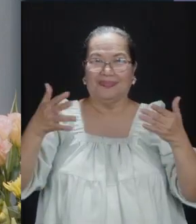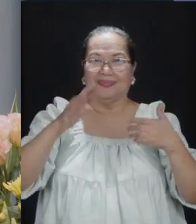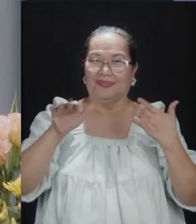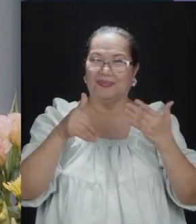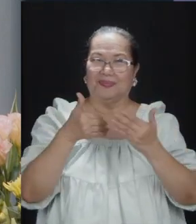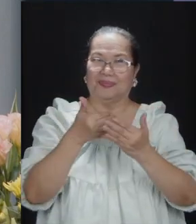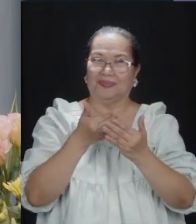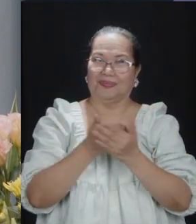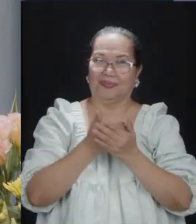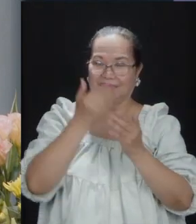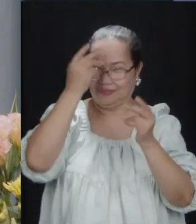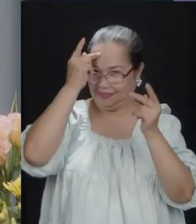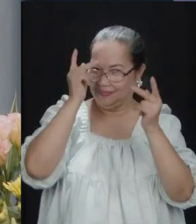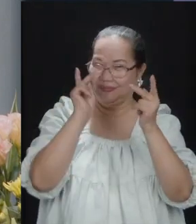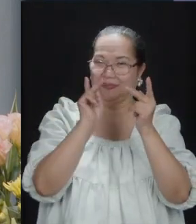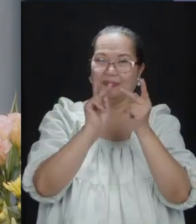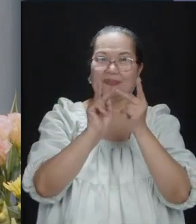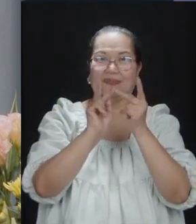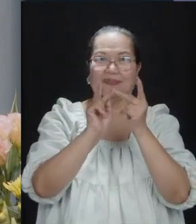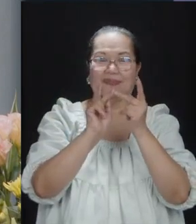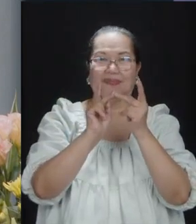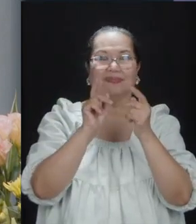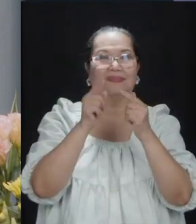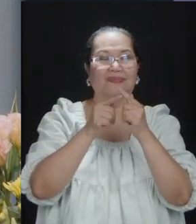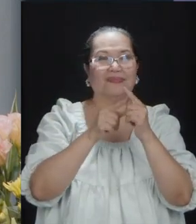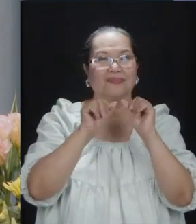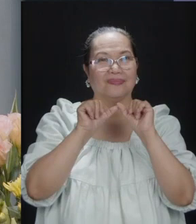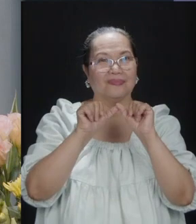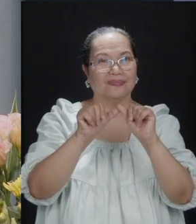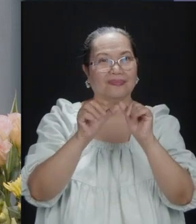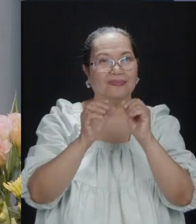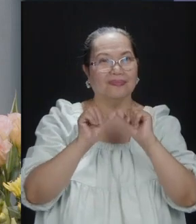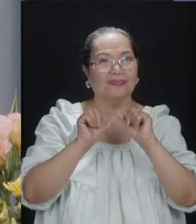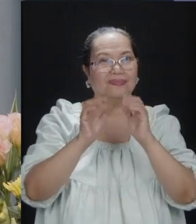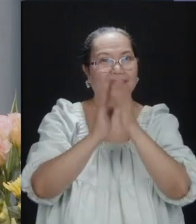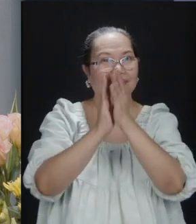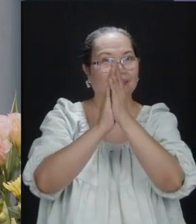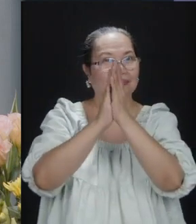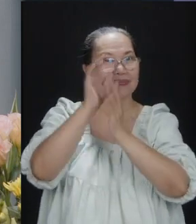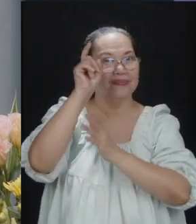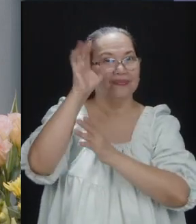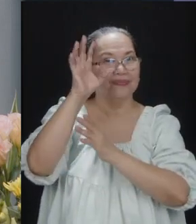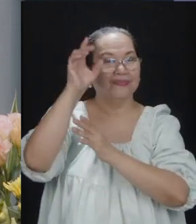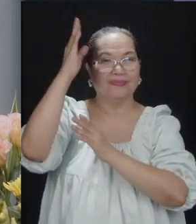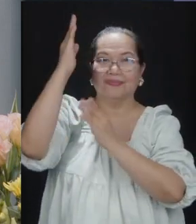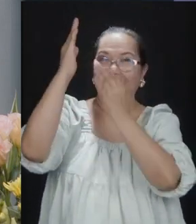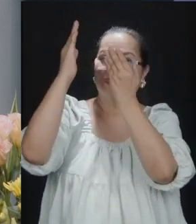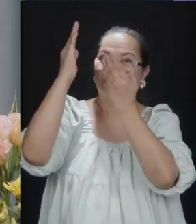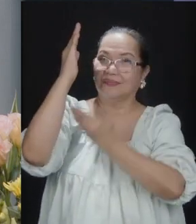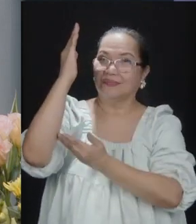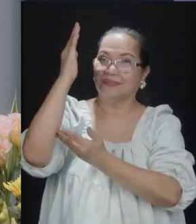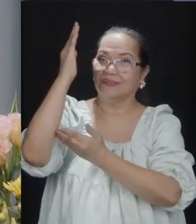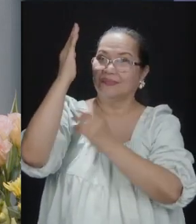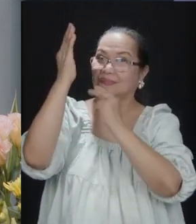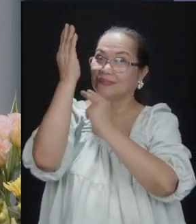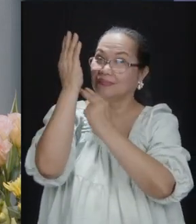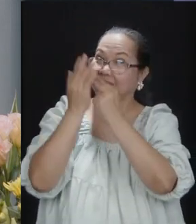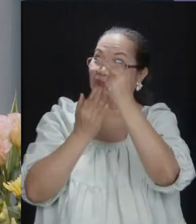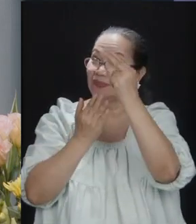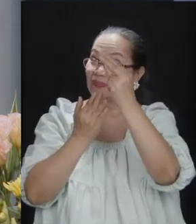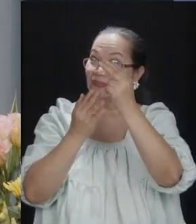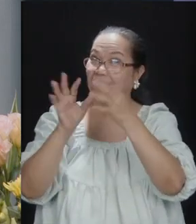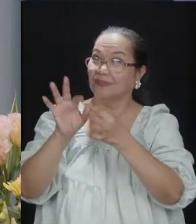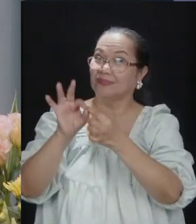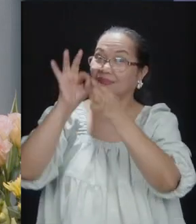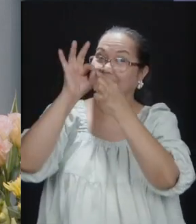all motives. She then continued to praise God for his attributes, his holiness, his